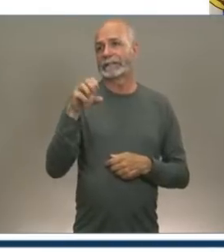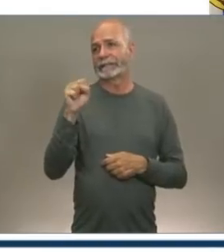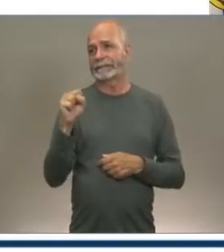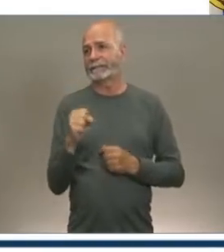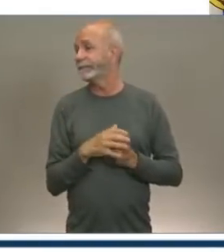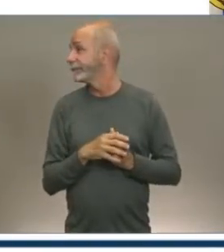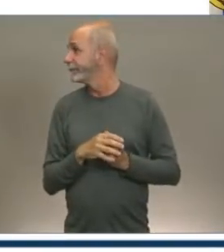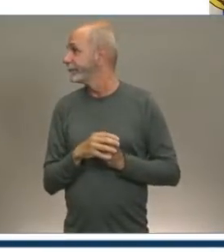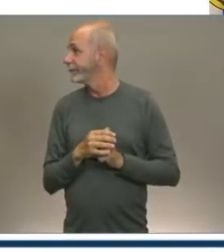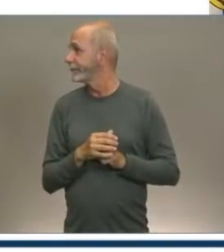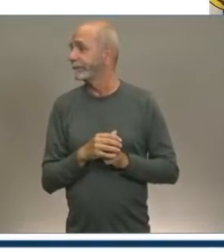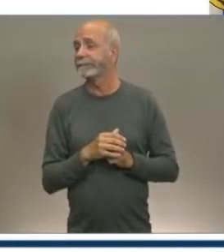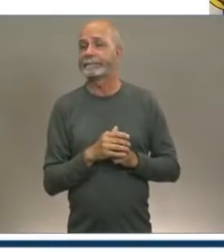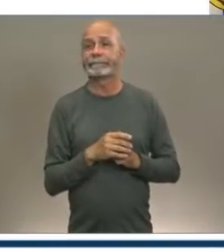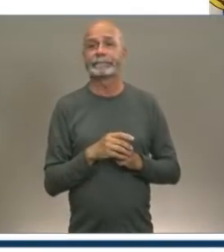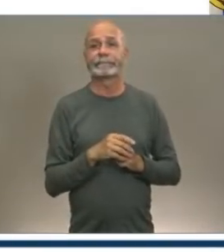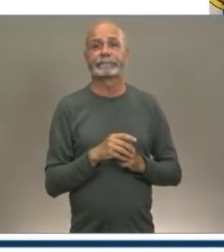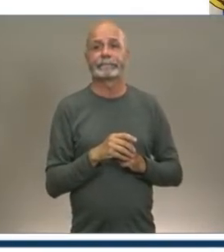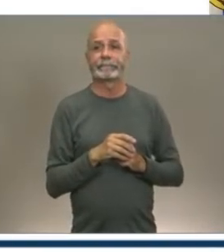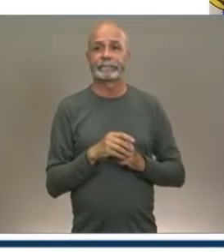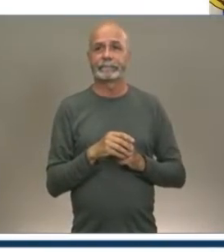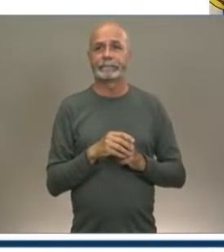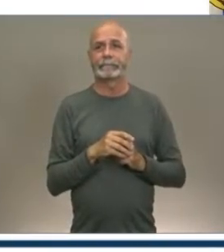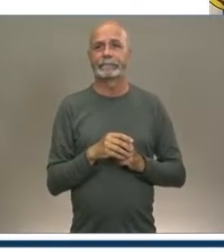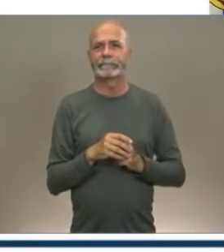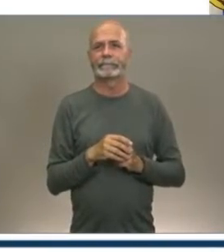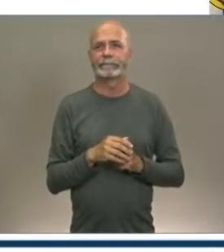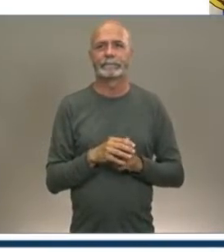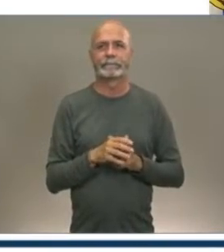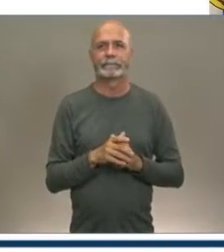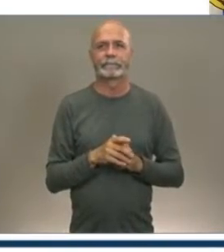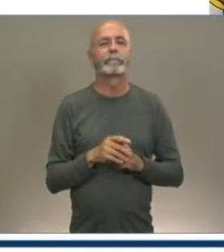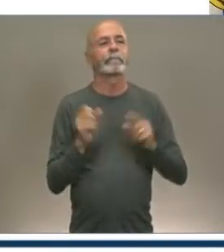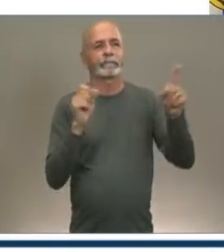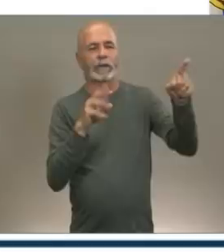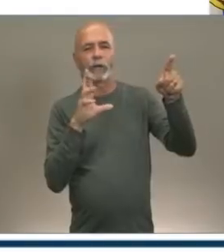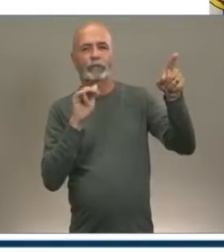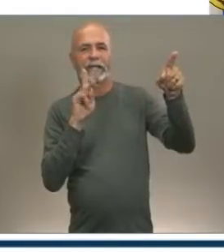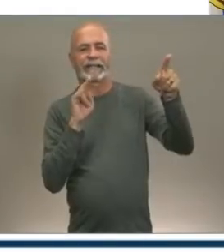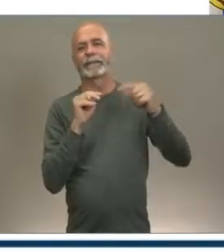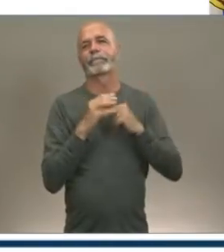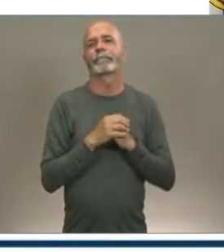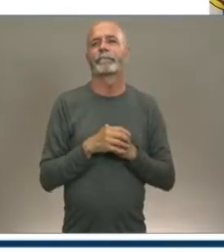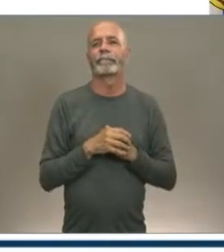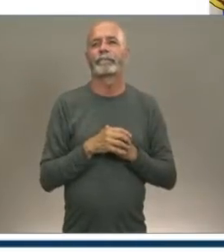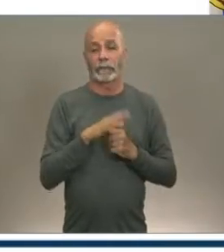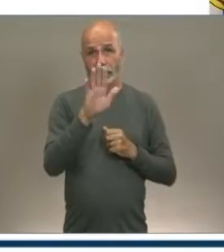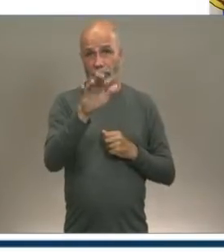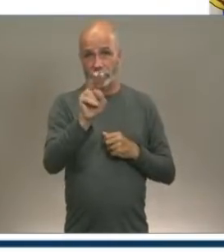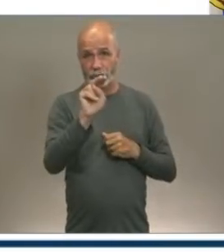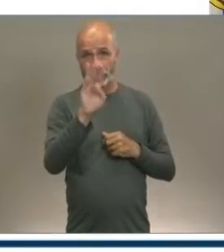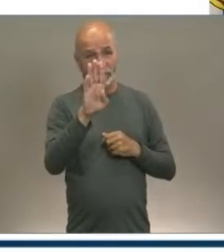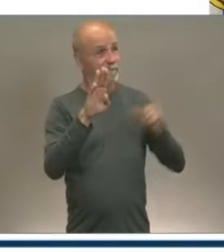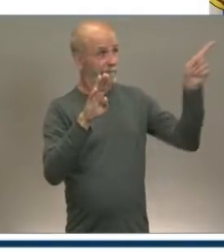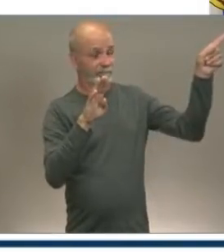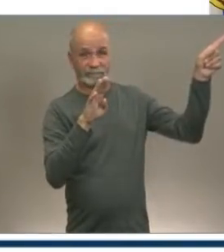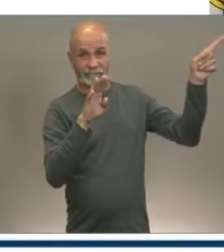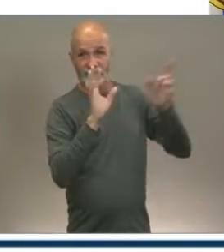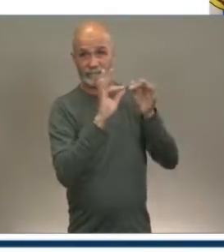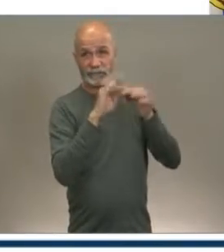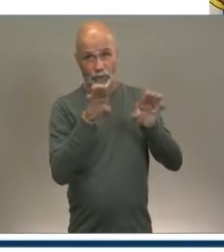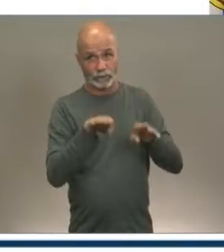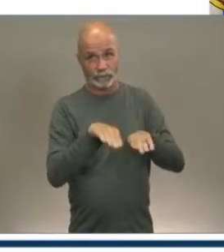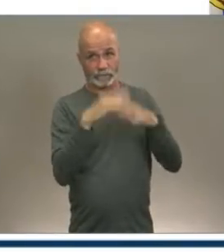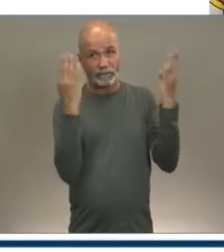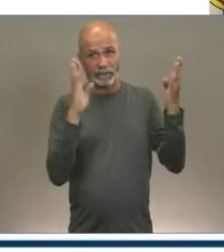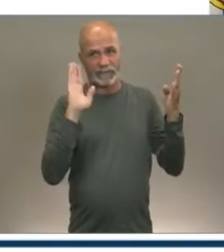Yes, Premier, I wonder if you could expand on the New Brunswick's opening. It doesn't seem like you're very happy with it.